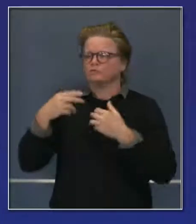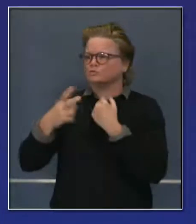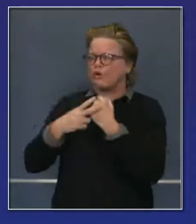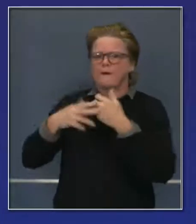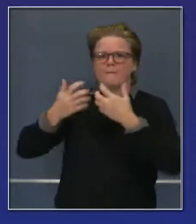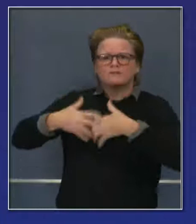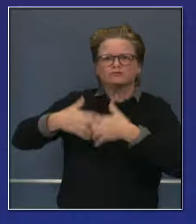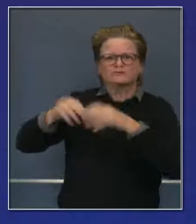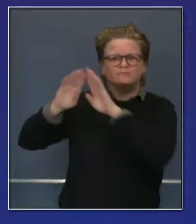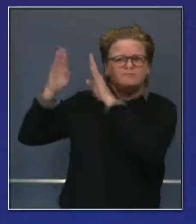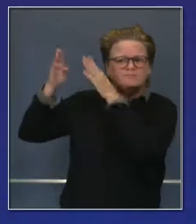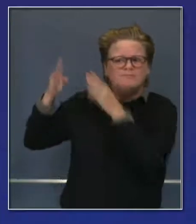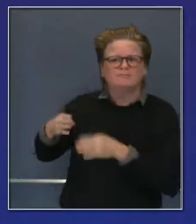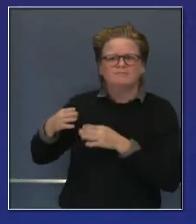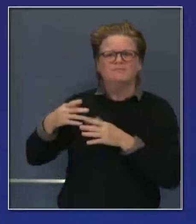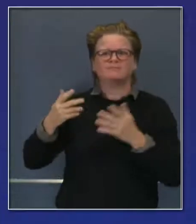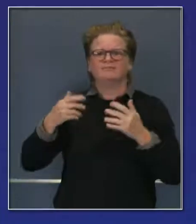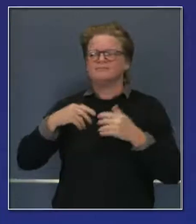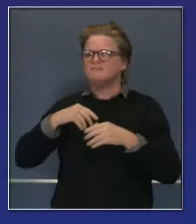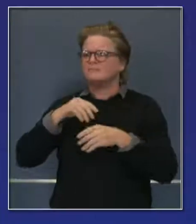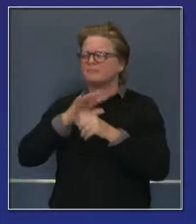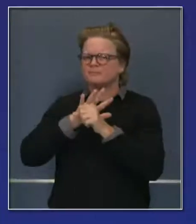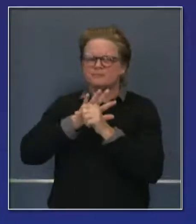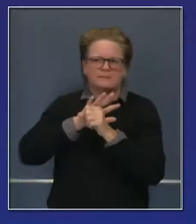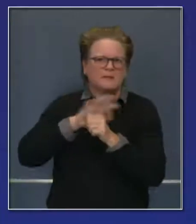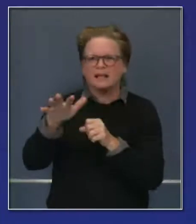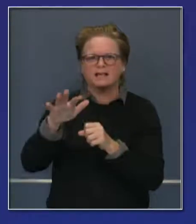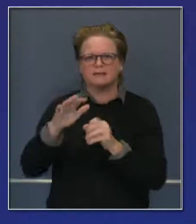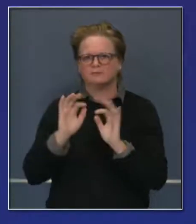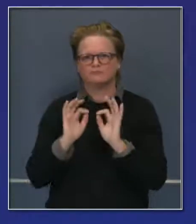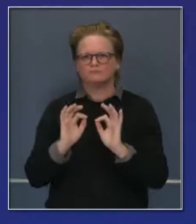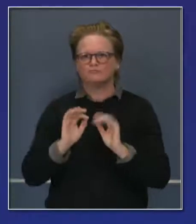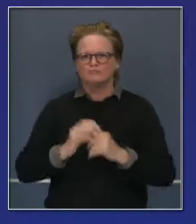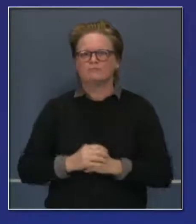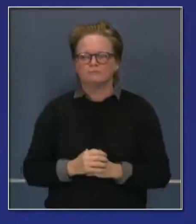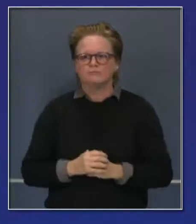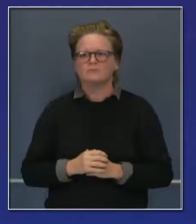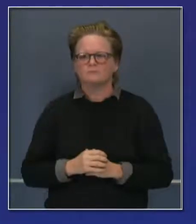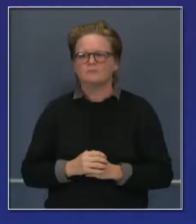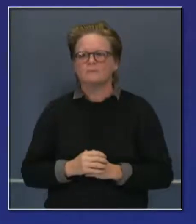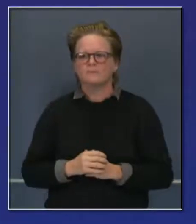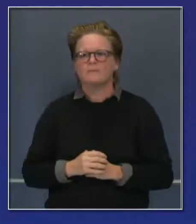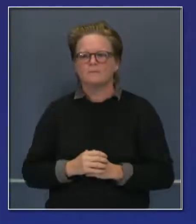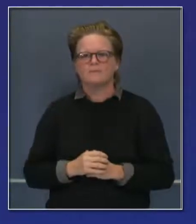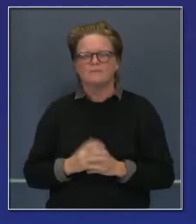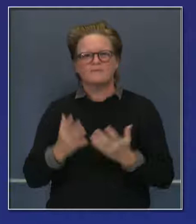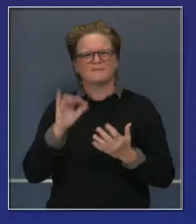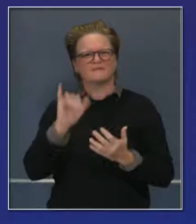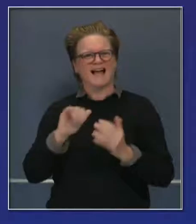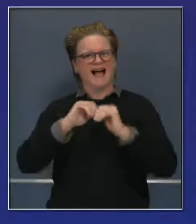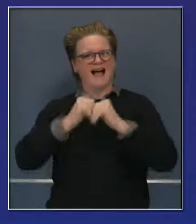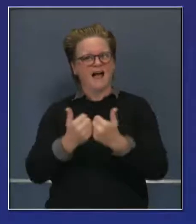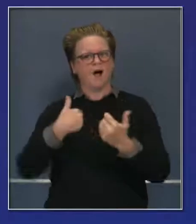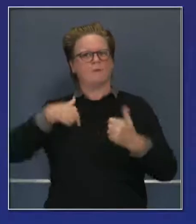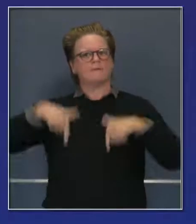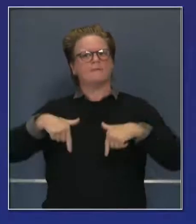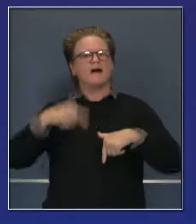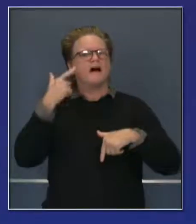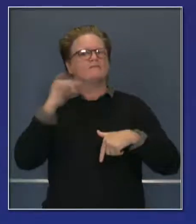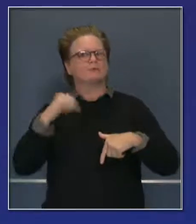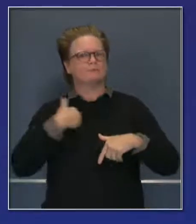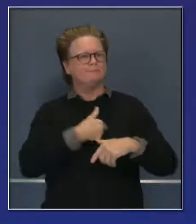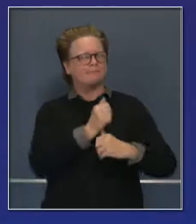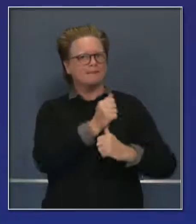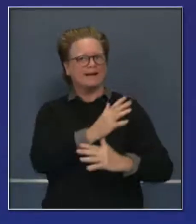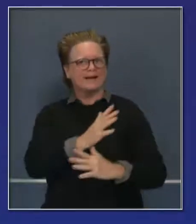this pandemic. Just trying to give you an overview of how we prepared in anticipation for what we refer